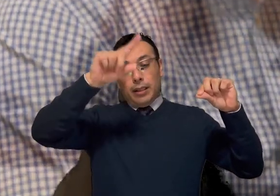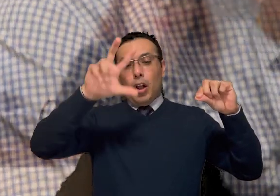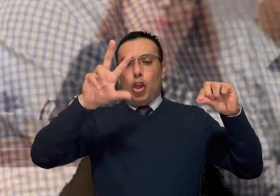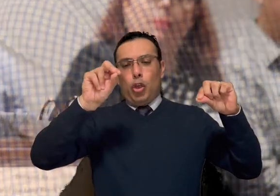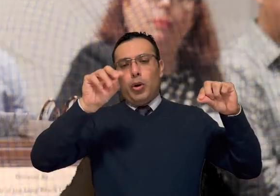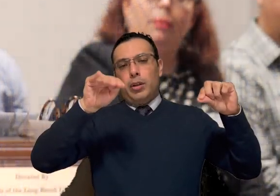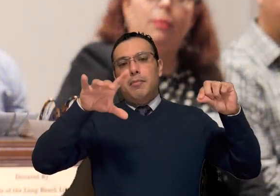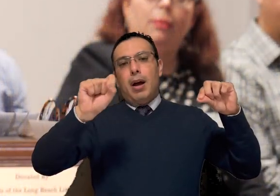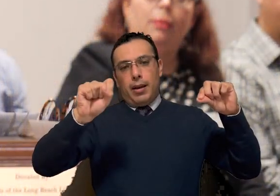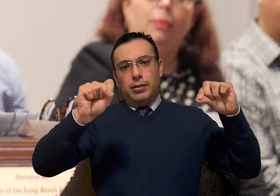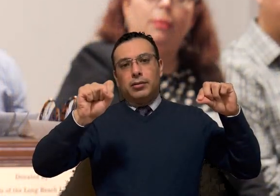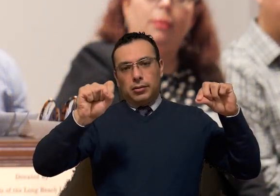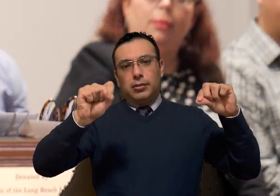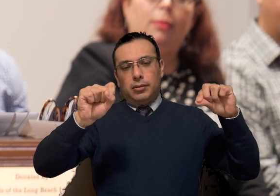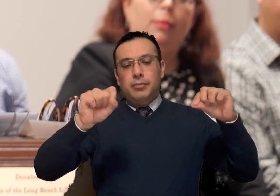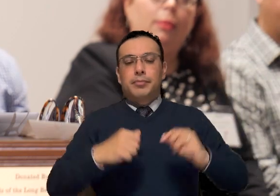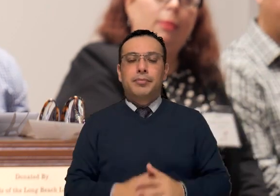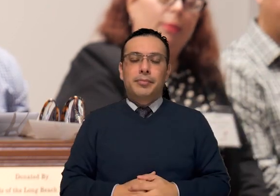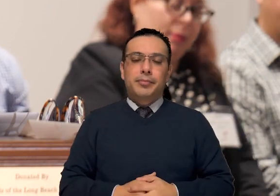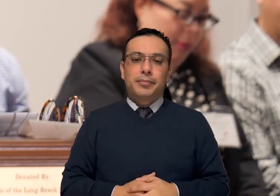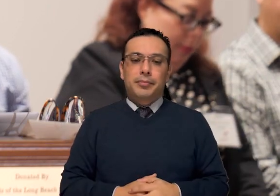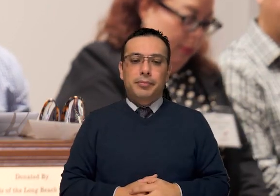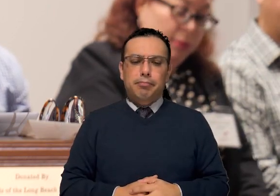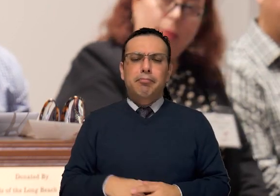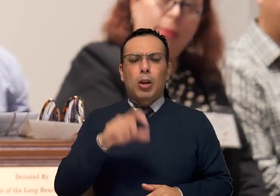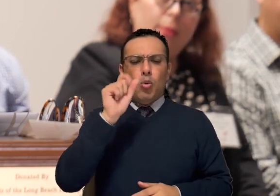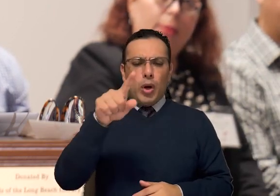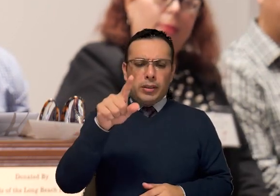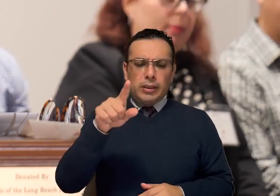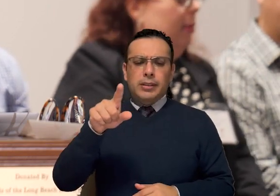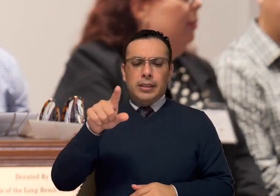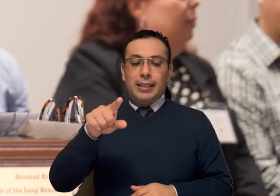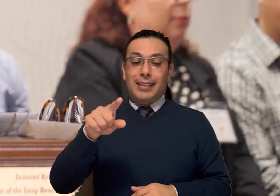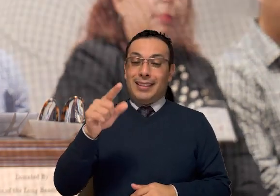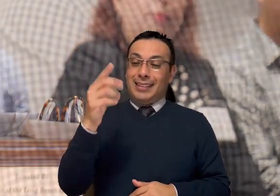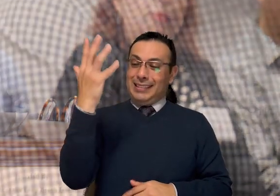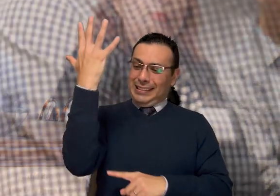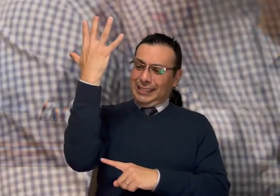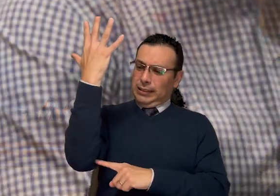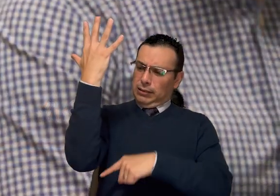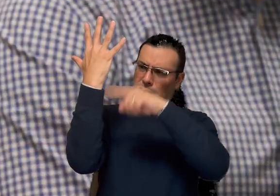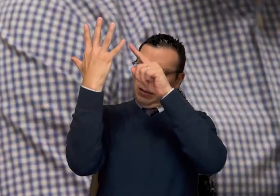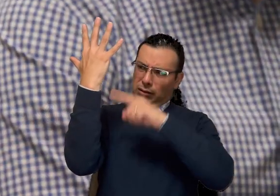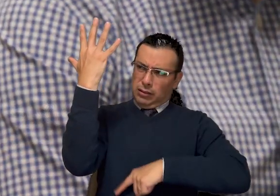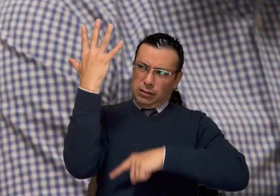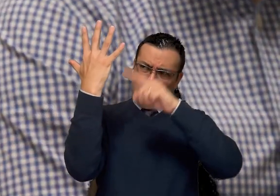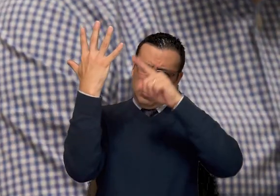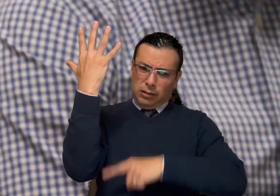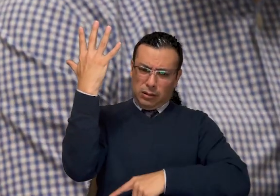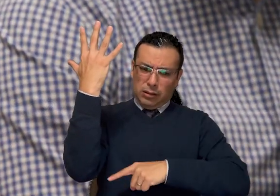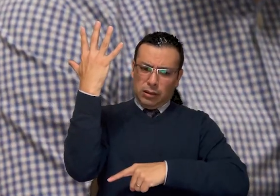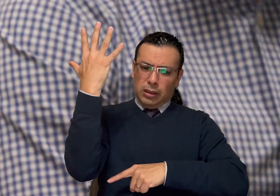assume we're talking about the turbines. What is the height of the base and what is the length of the blades?